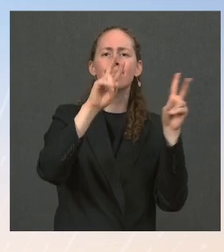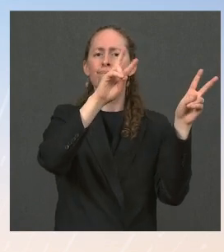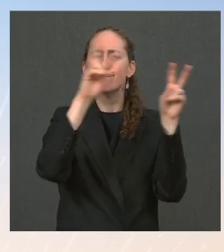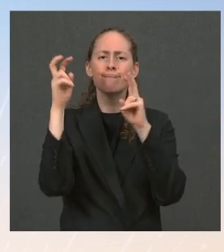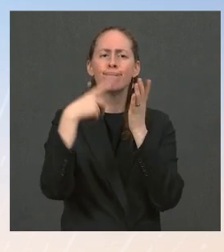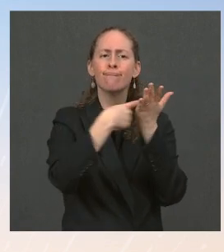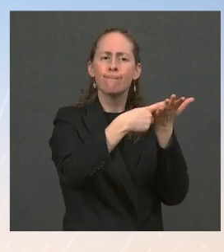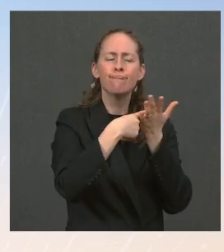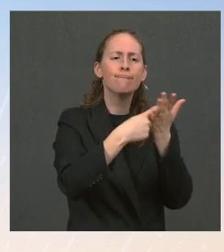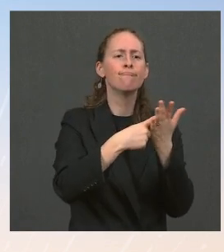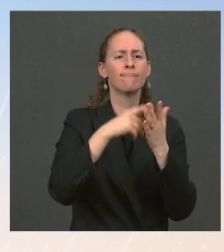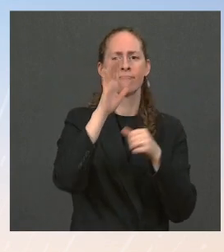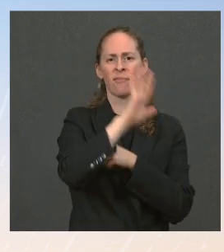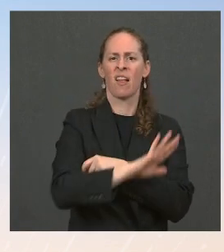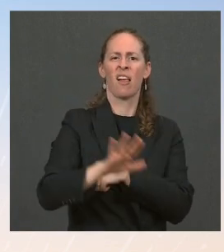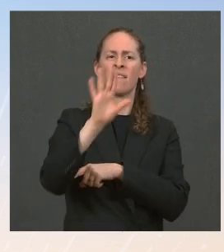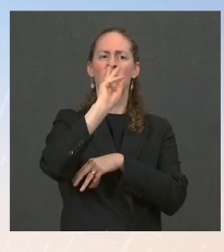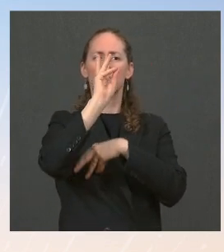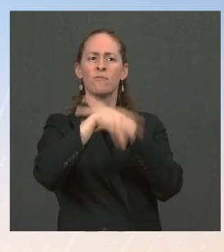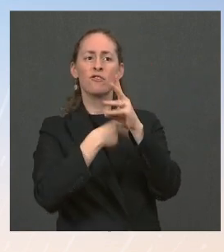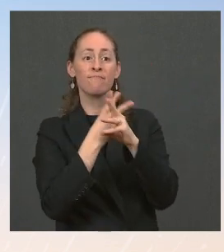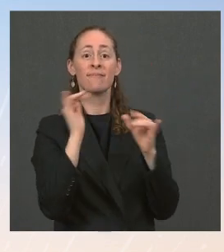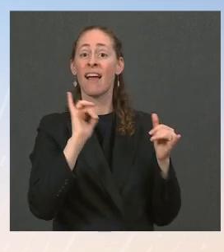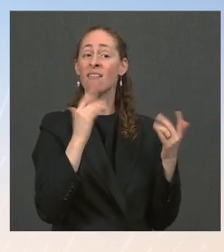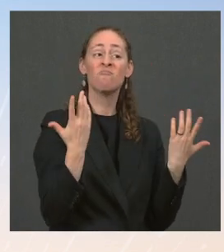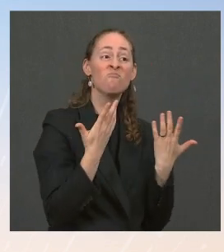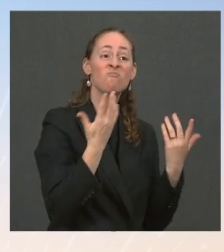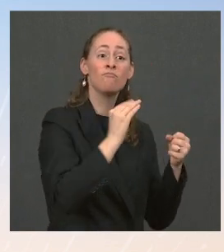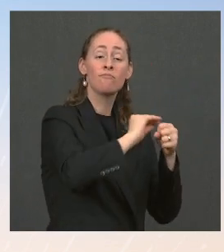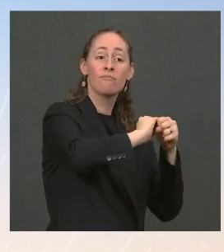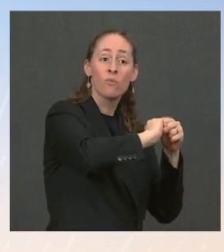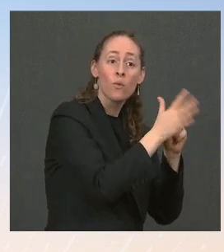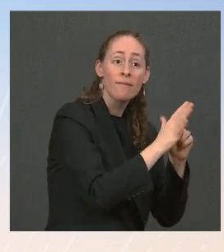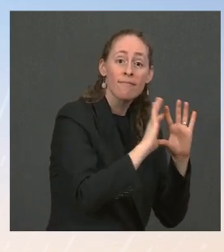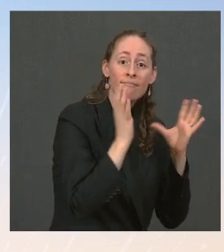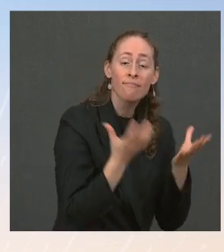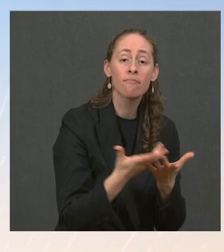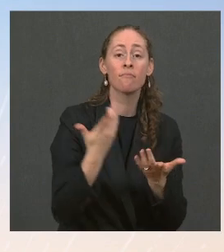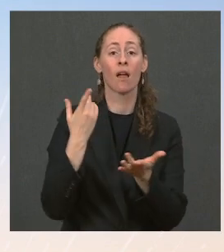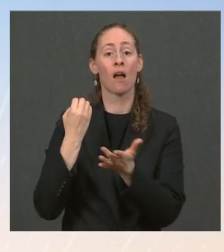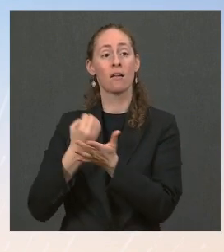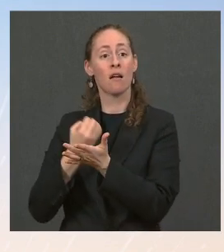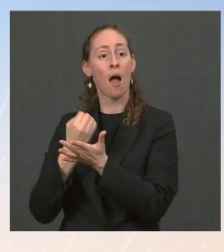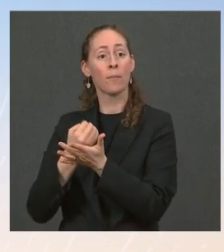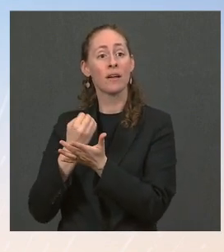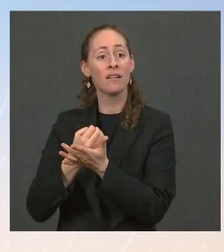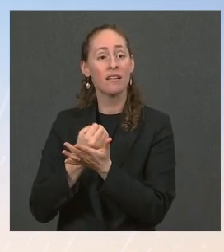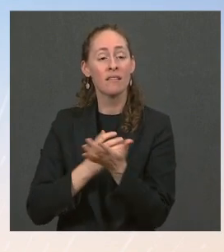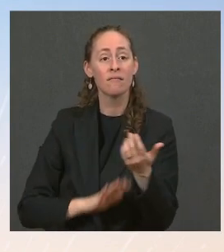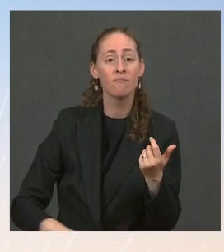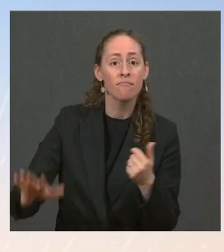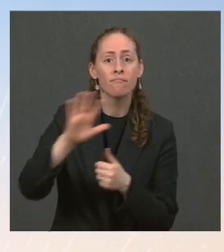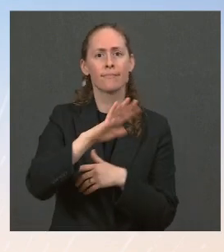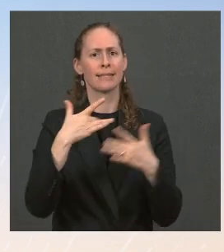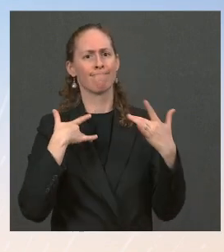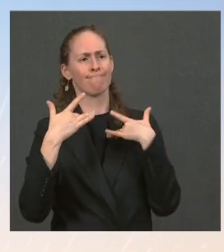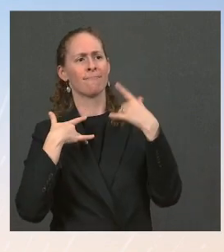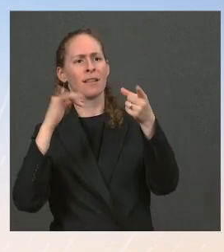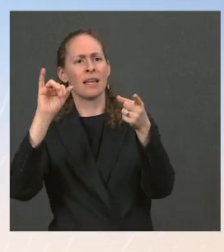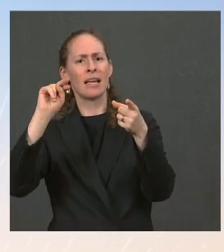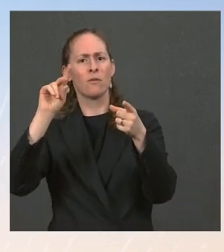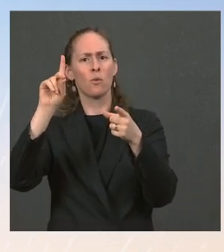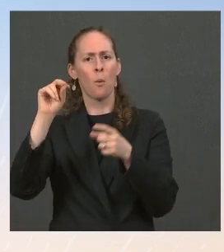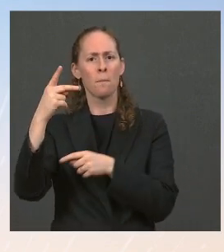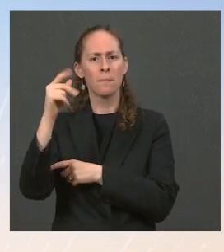community, addressing COVID, the global economy, security, the Indo-Pacific, and how we work together in those mechanisms